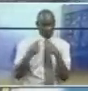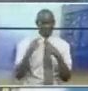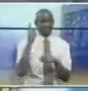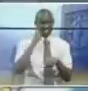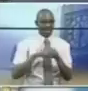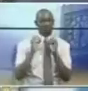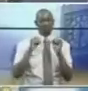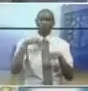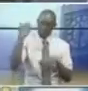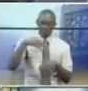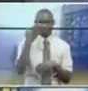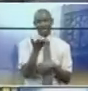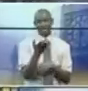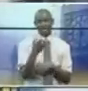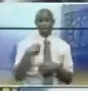a brawl.